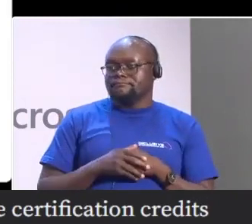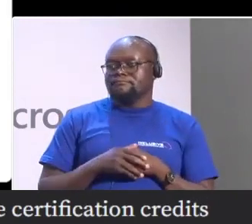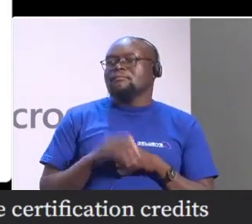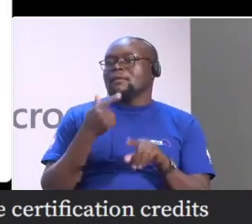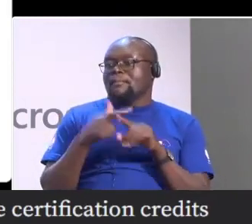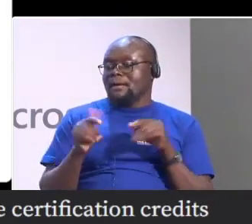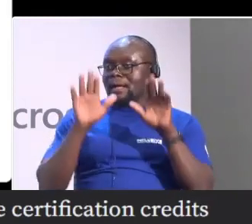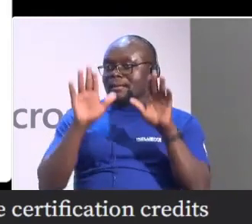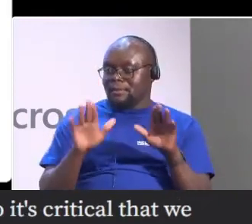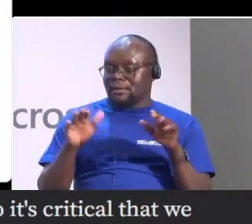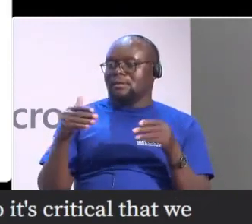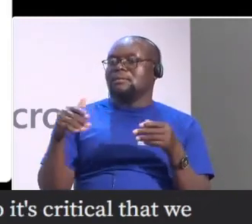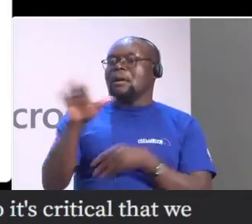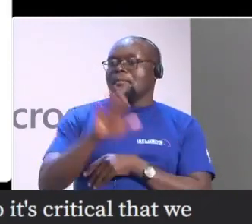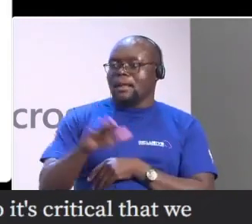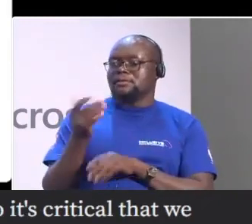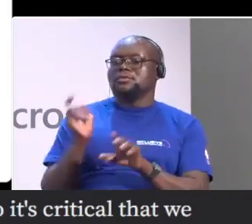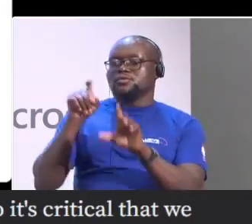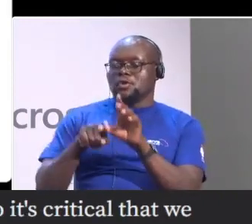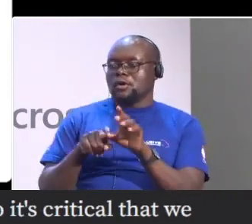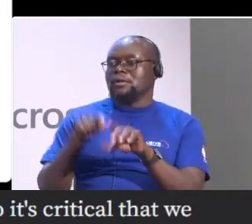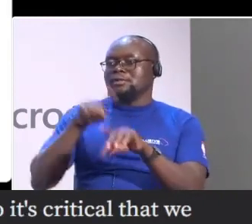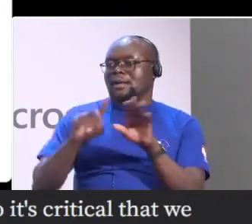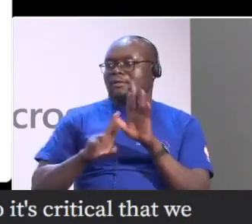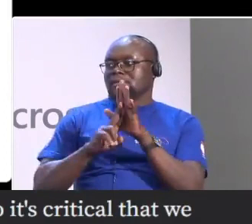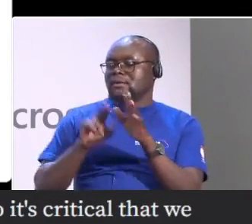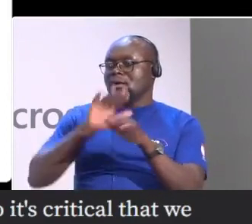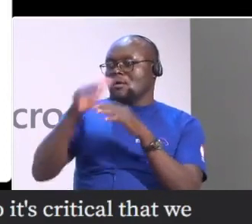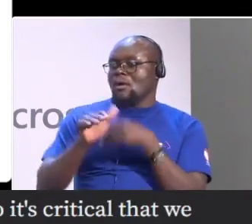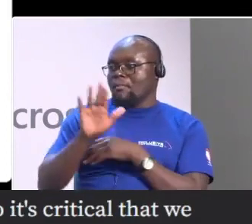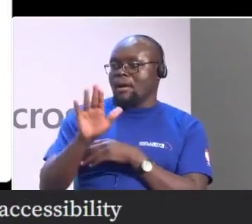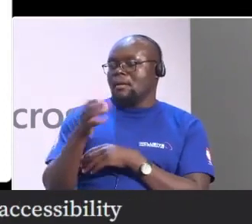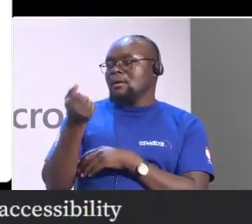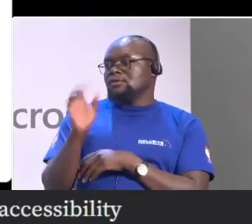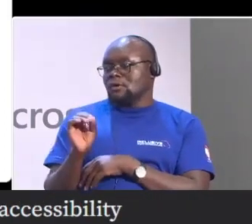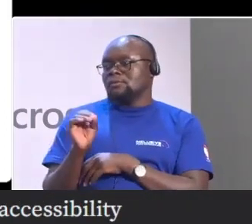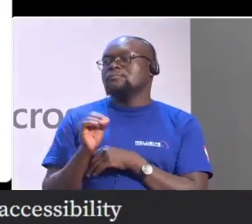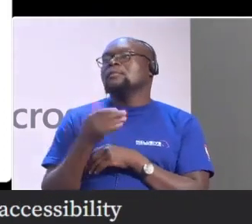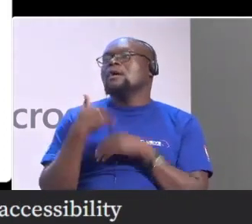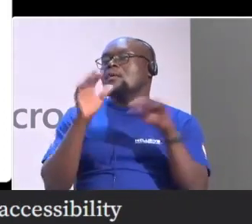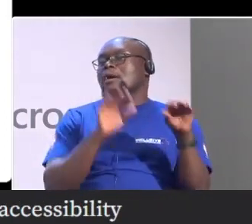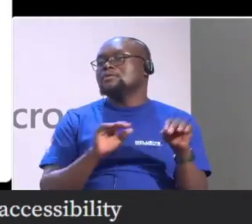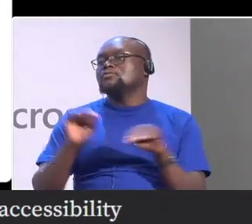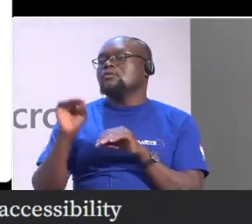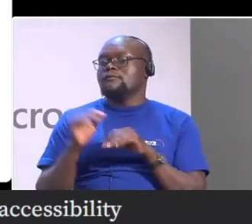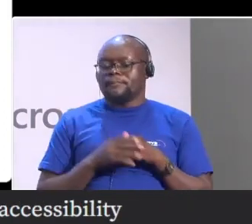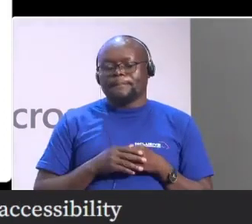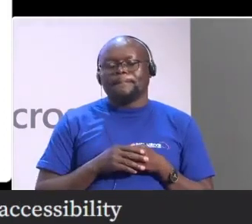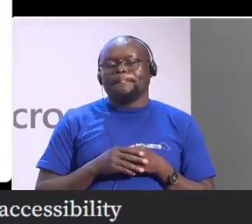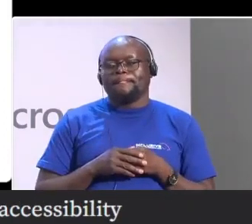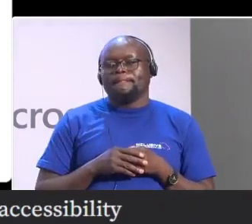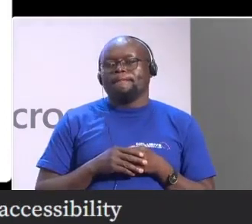but it's an important place to be because we represent y'all in a sense. So I'm going to turn this back over